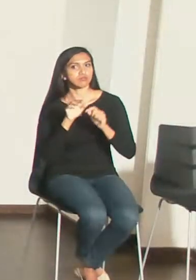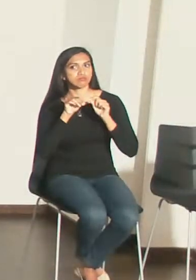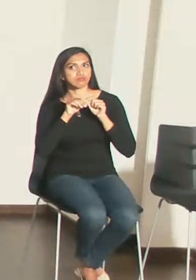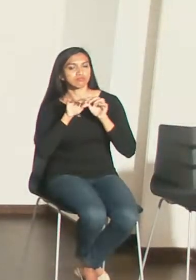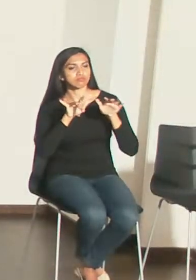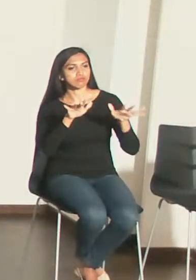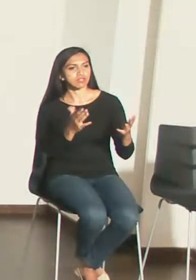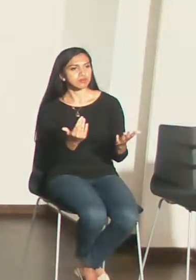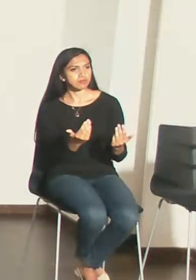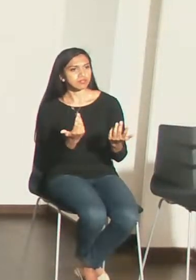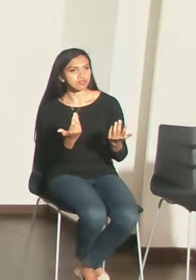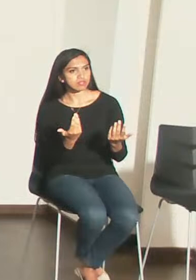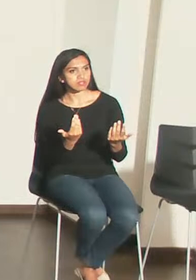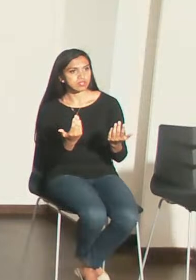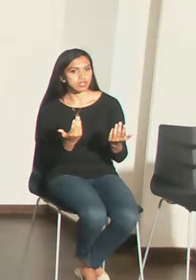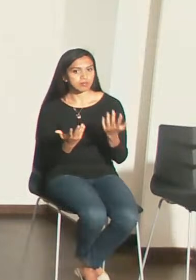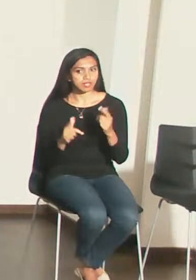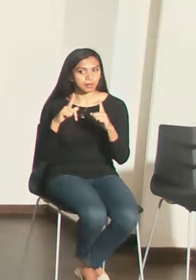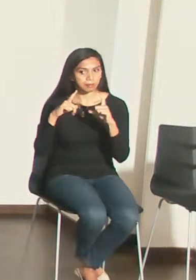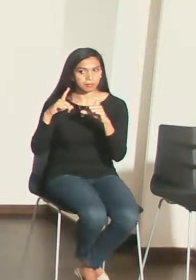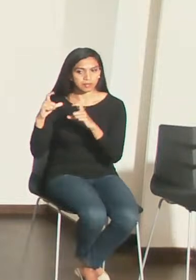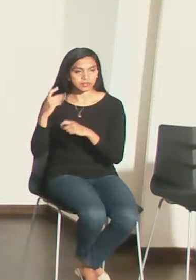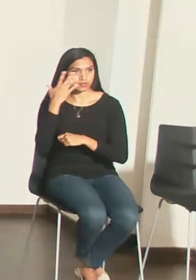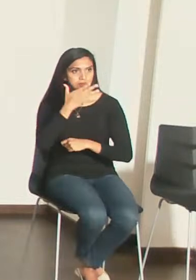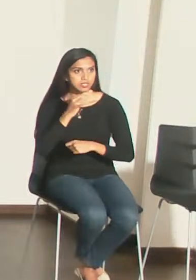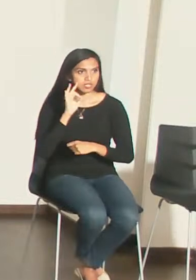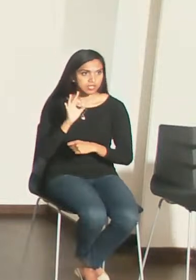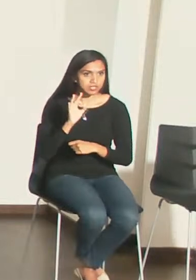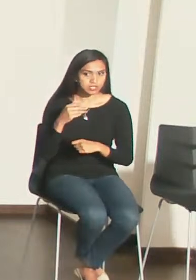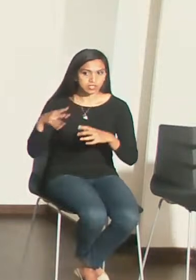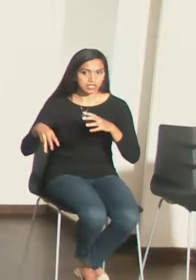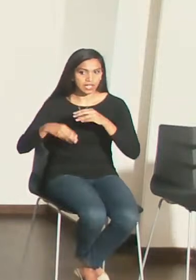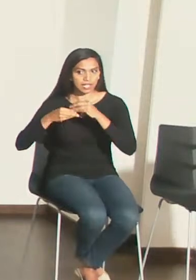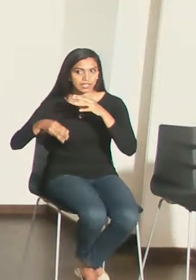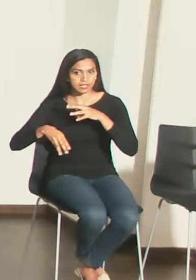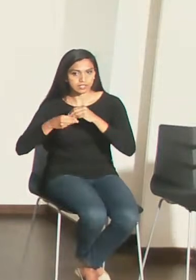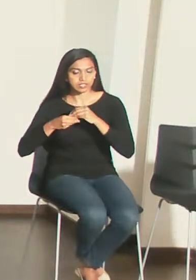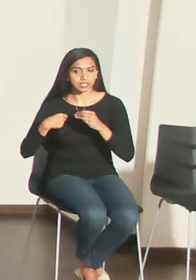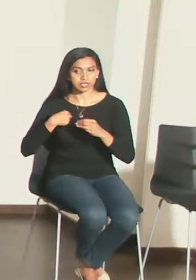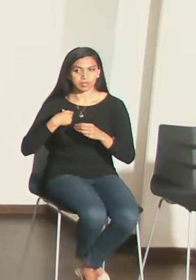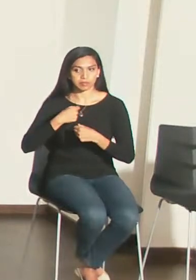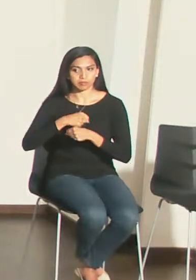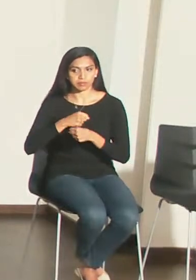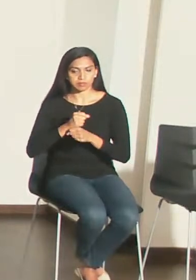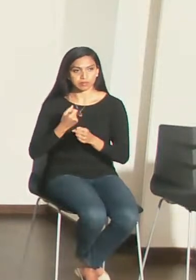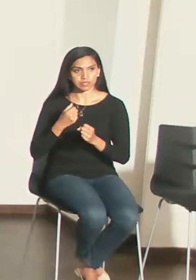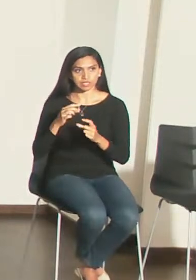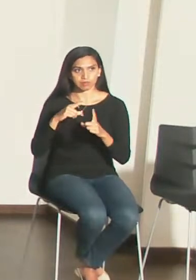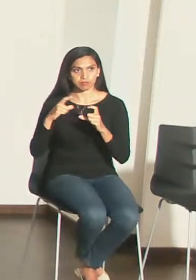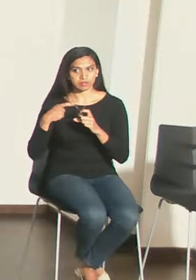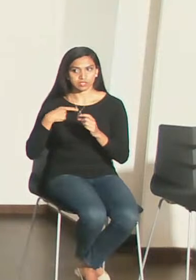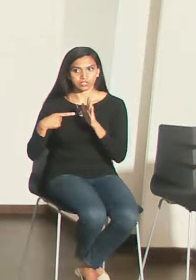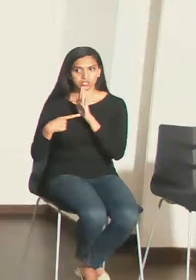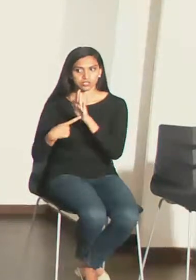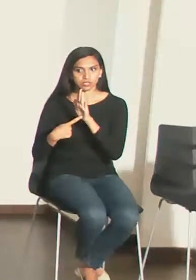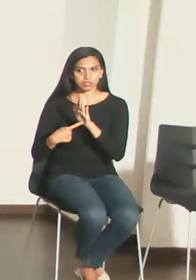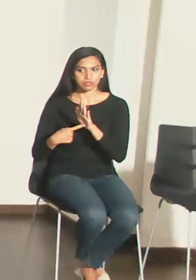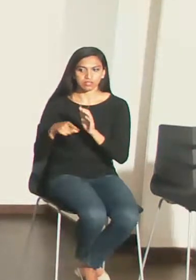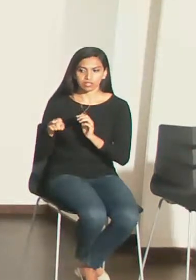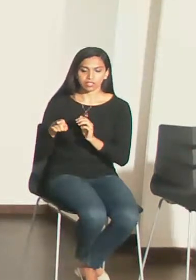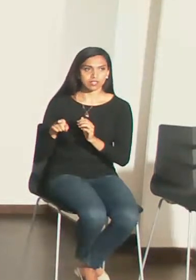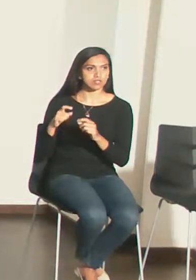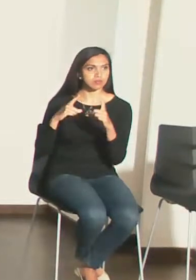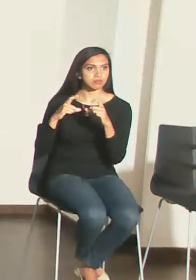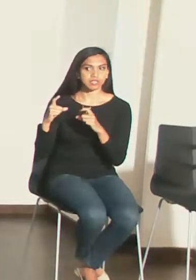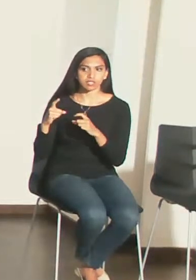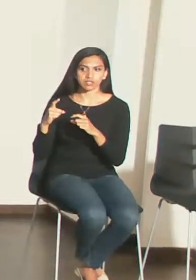of saying, okay, these are how many images we have, these are how many editions of the book we make, but there's nothing